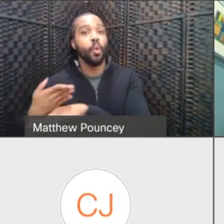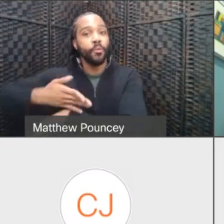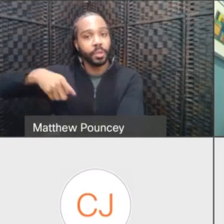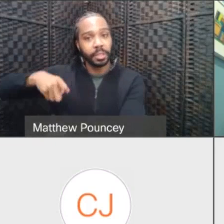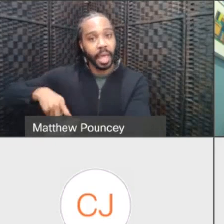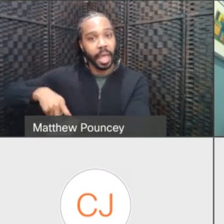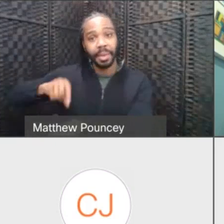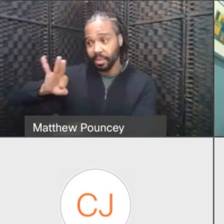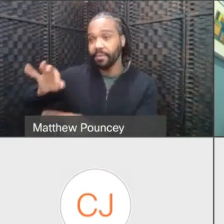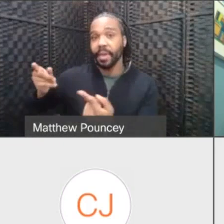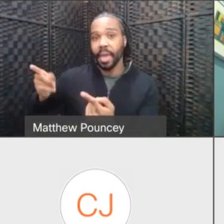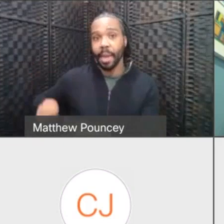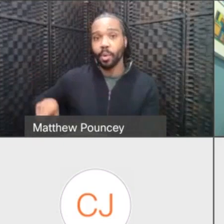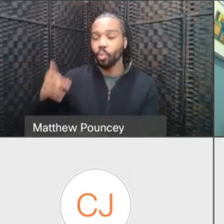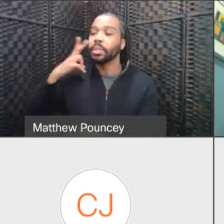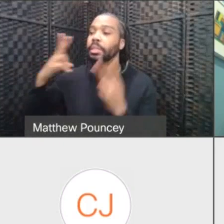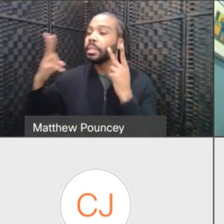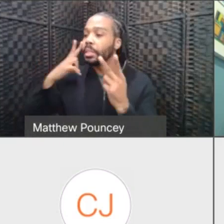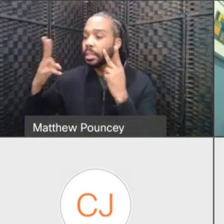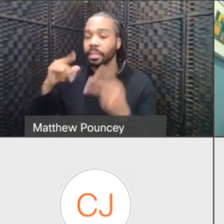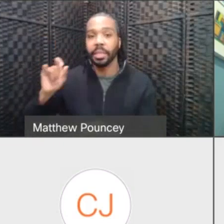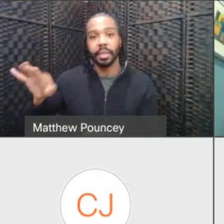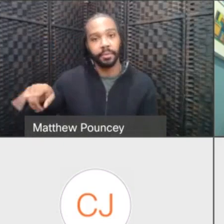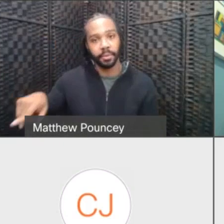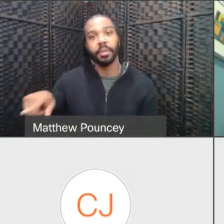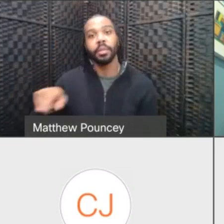that the staffing was necessary for overtime.